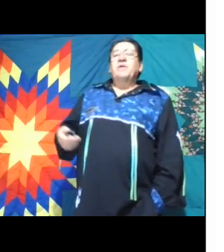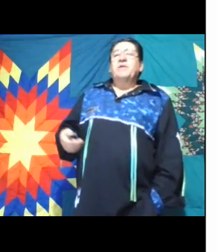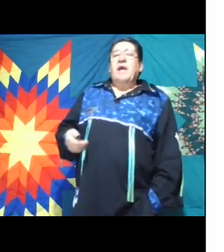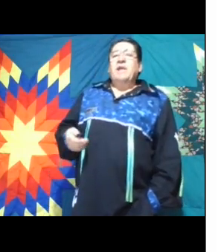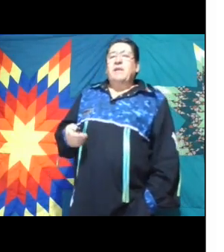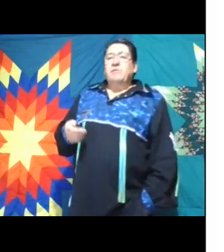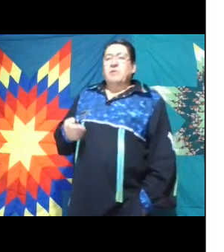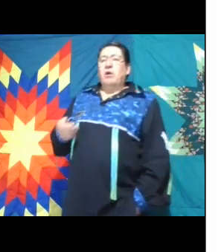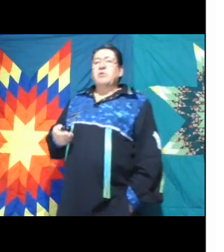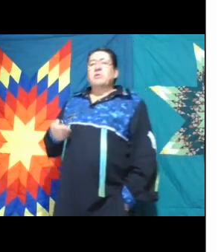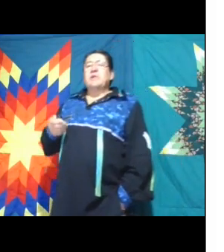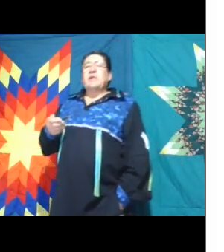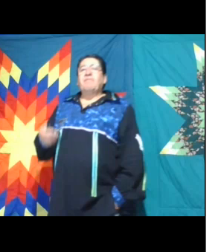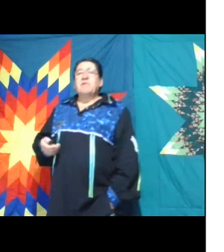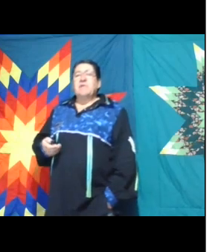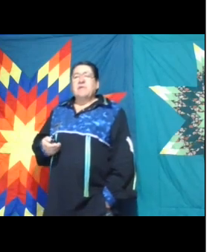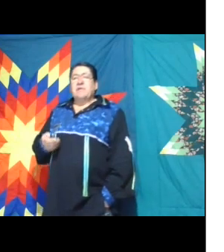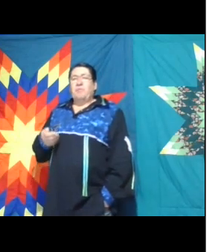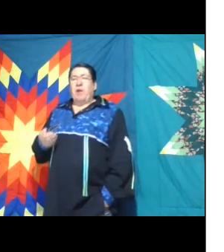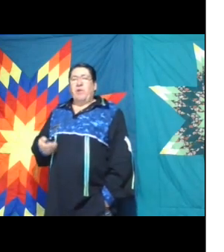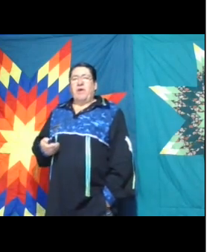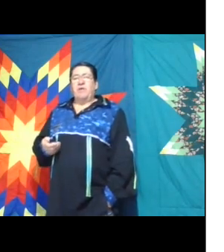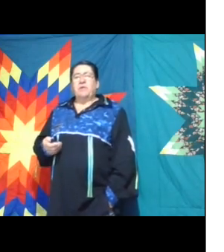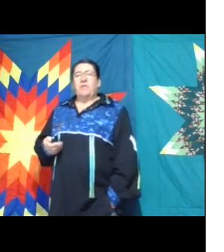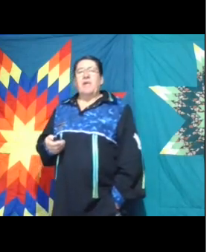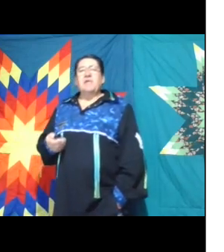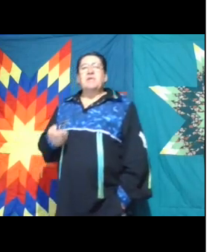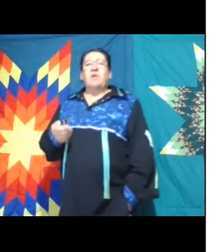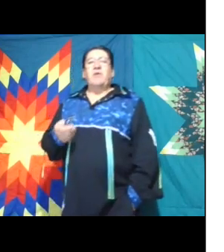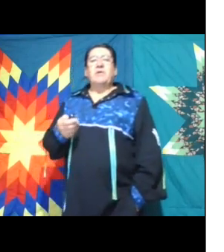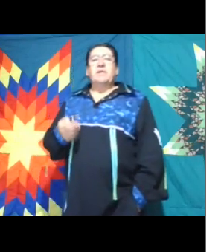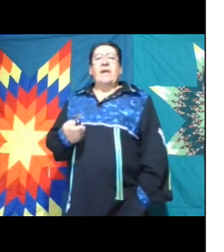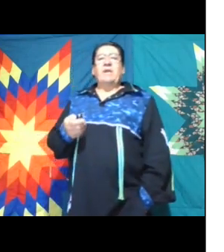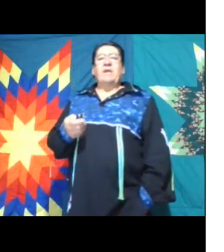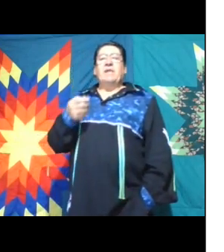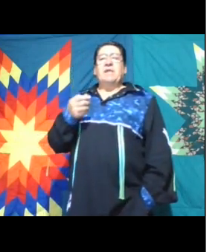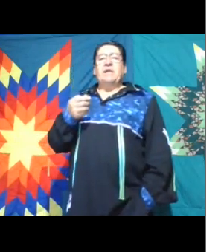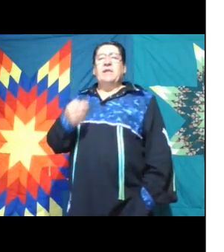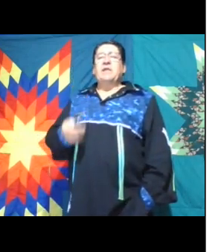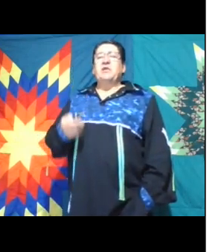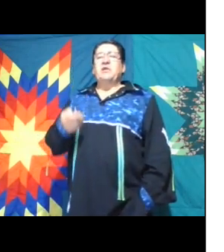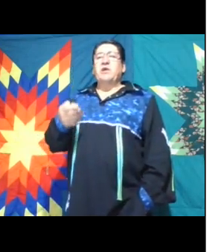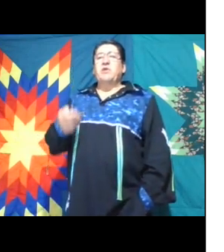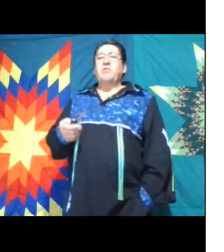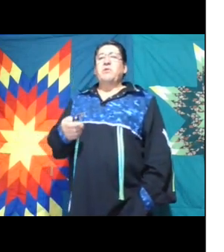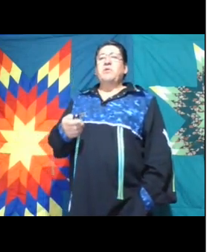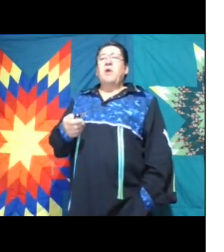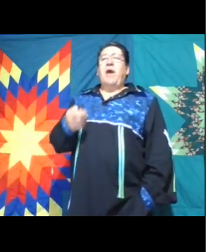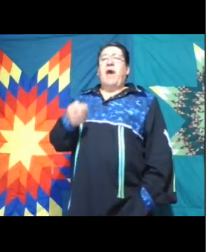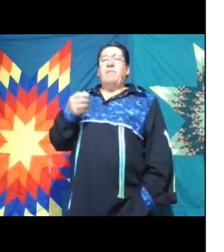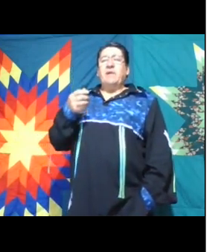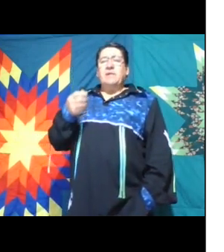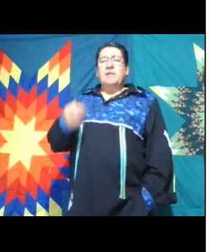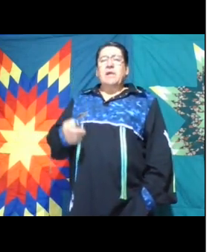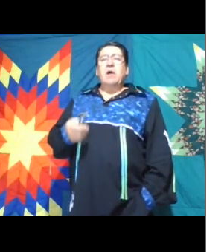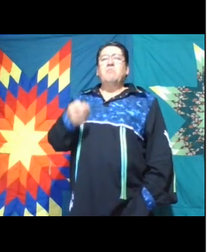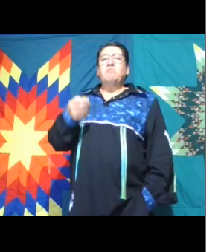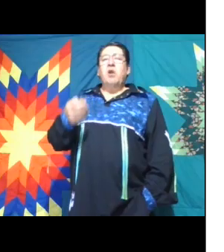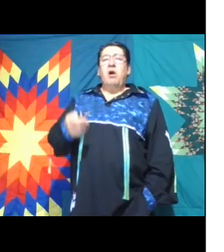We understand that there's cultural differences as barriers. And just what I was saying, as an Indigenous recruiter,